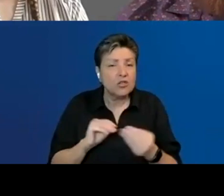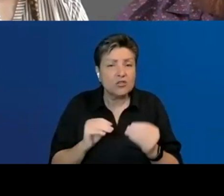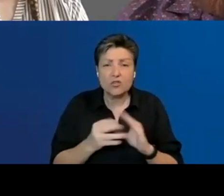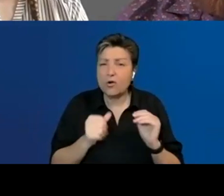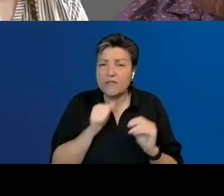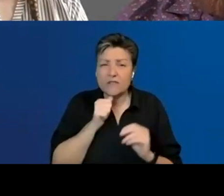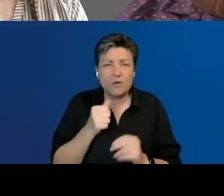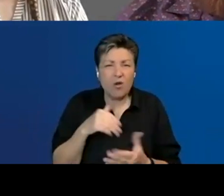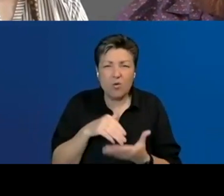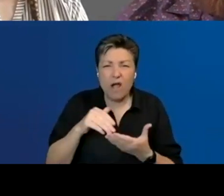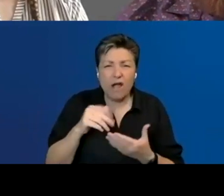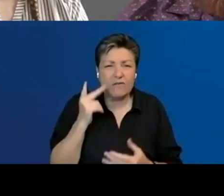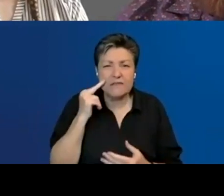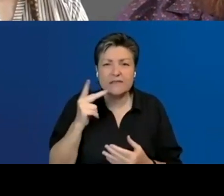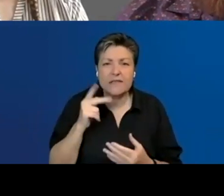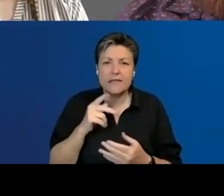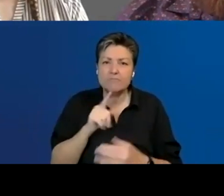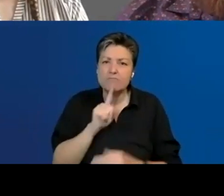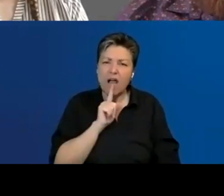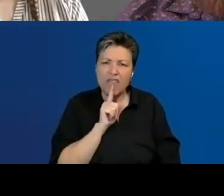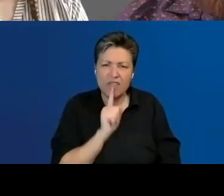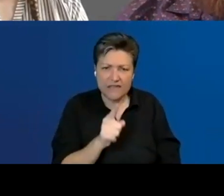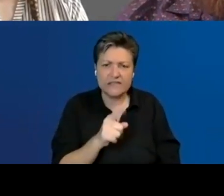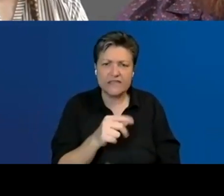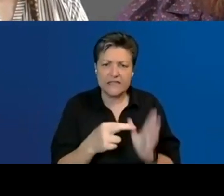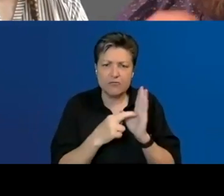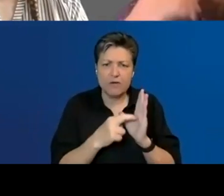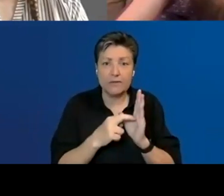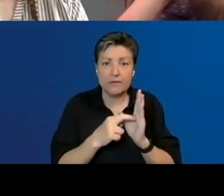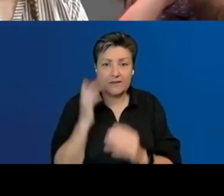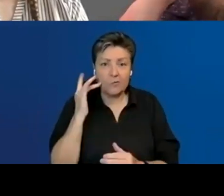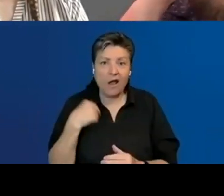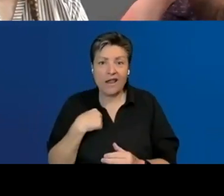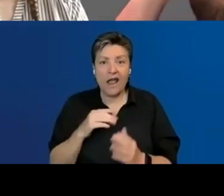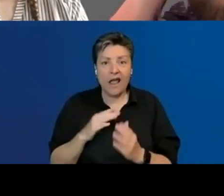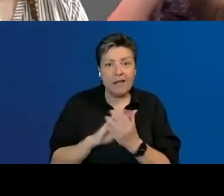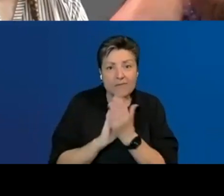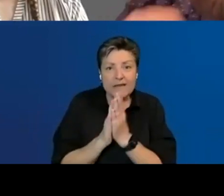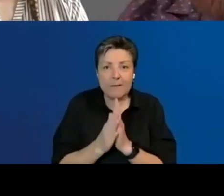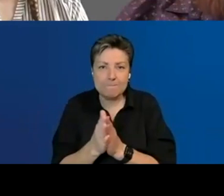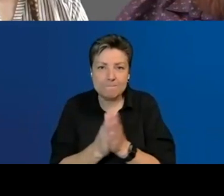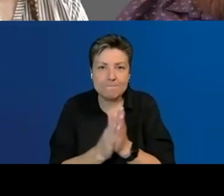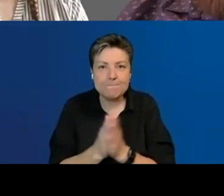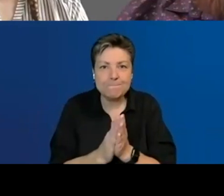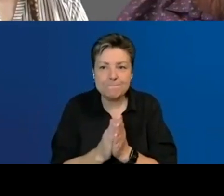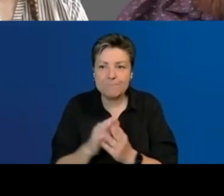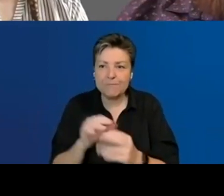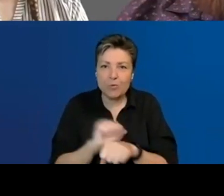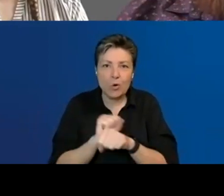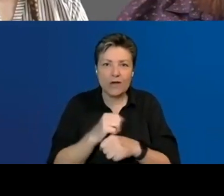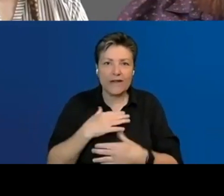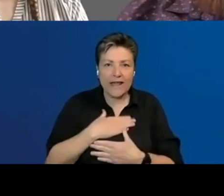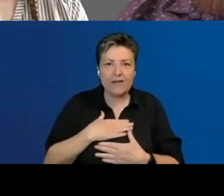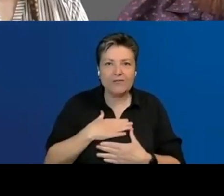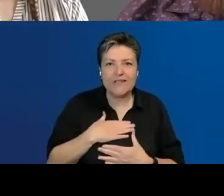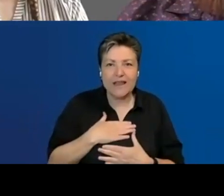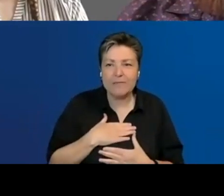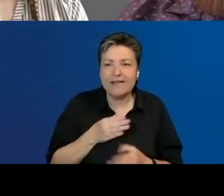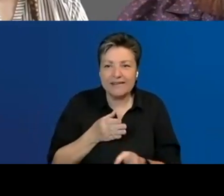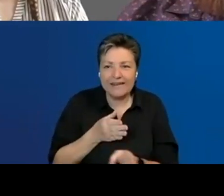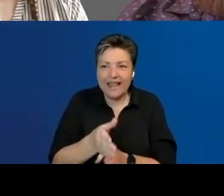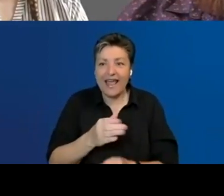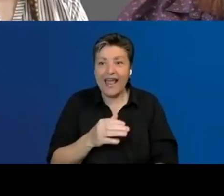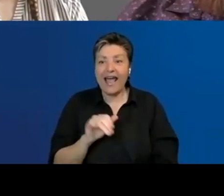represented in the media. And that's kind of what drove my passion to and desire to work in entertainment. I also forgot to mention that I'm